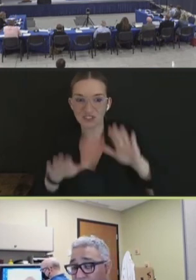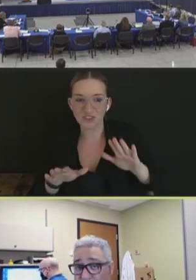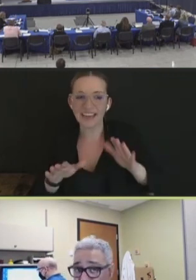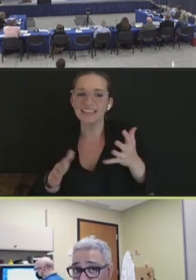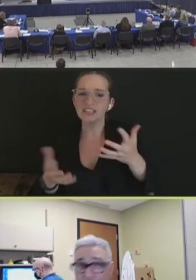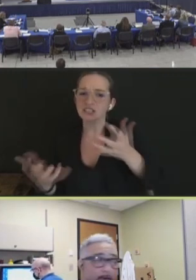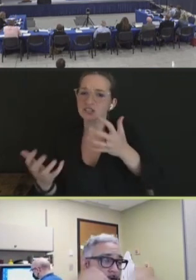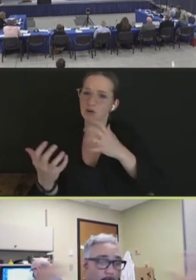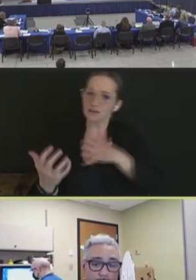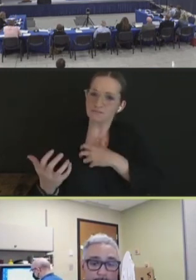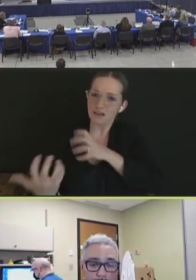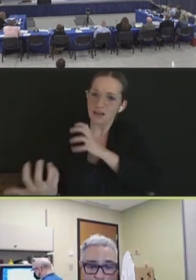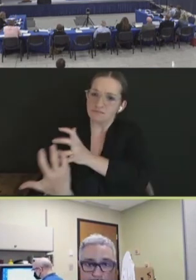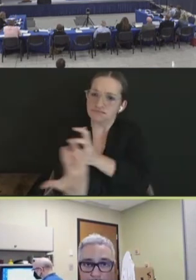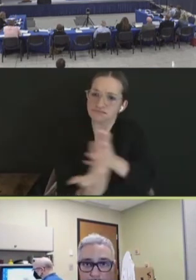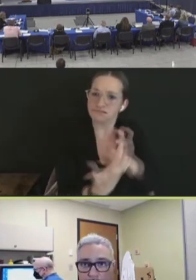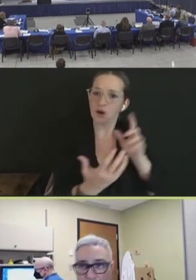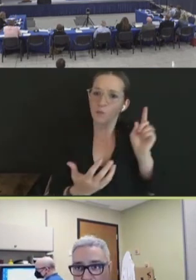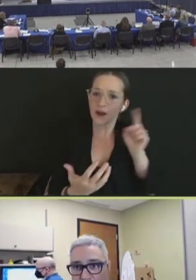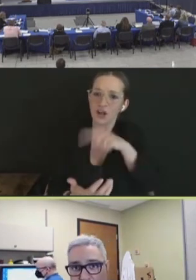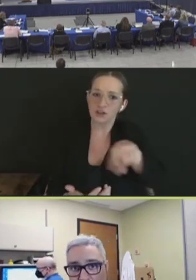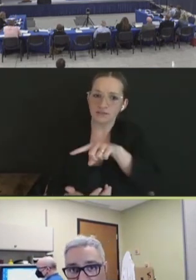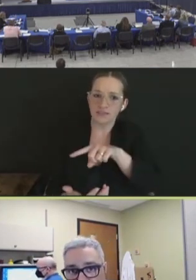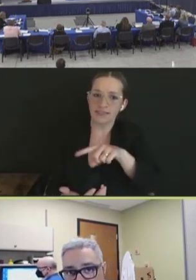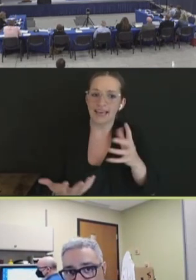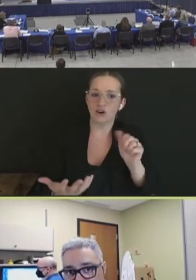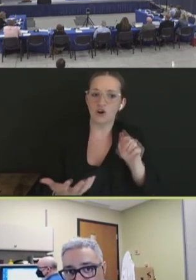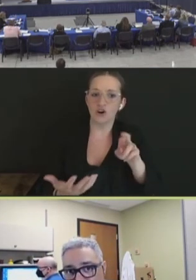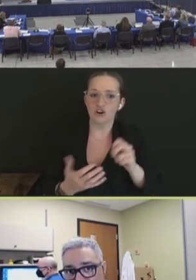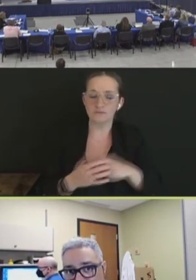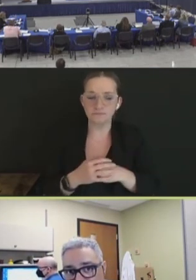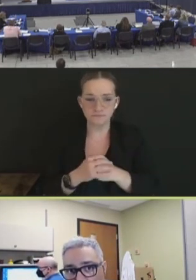perspective, occupational health or research, et cetera. Next slide, please.